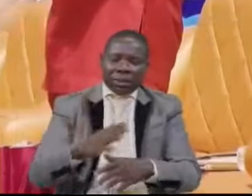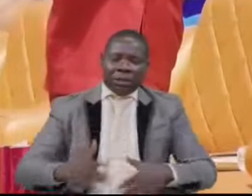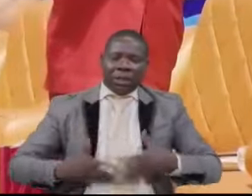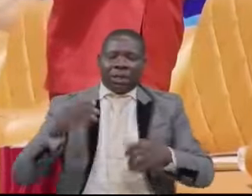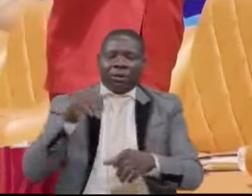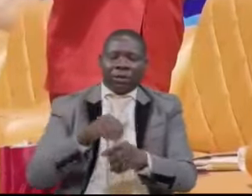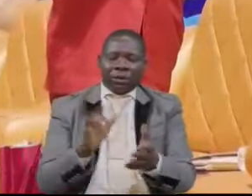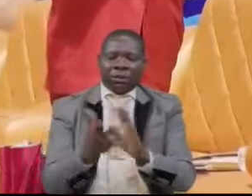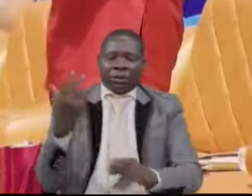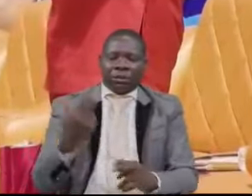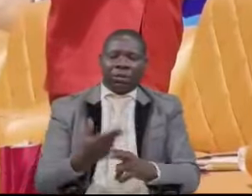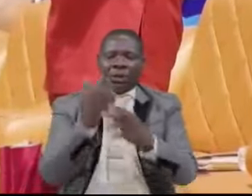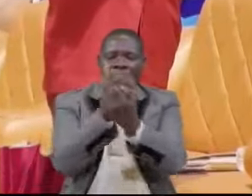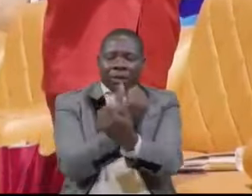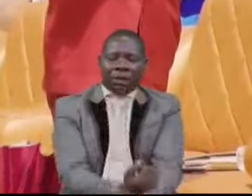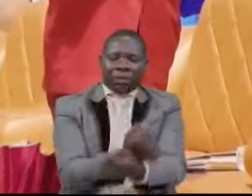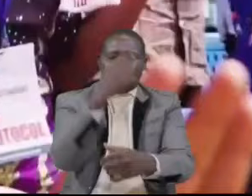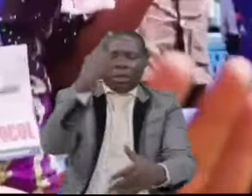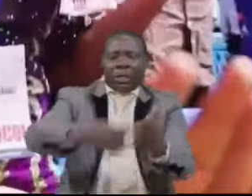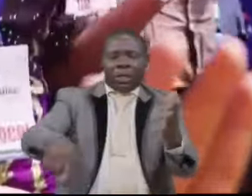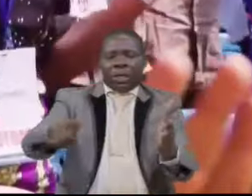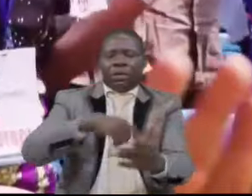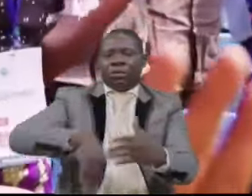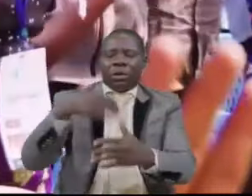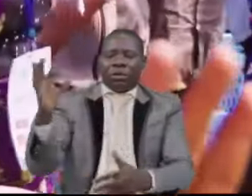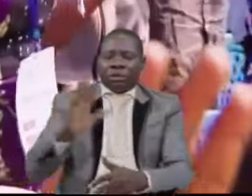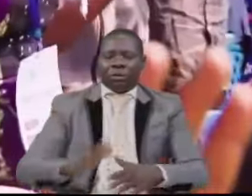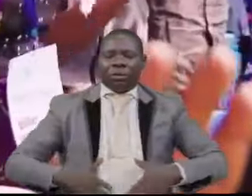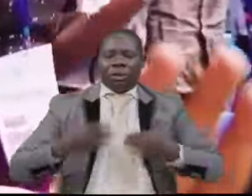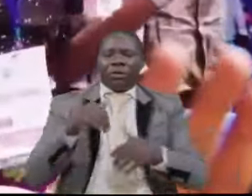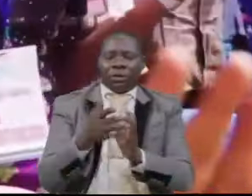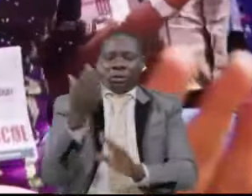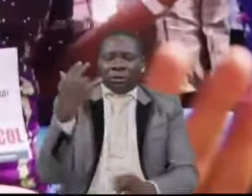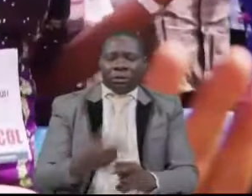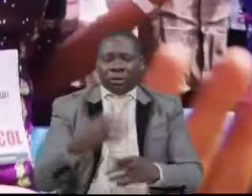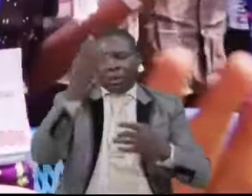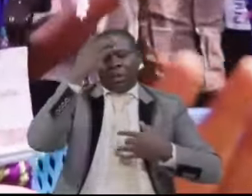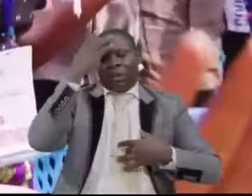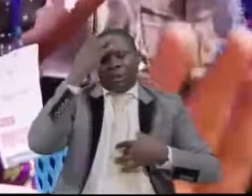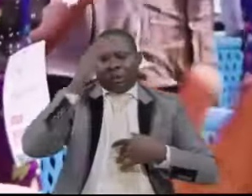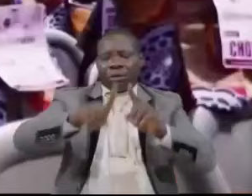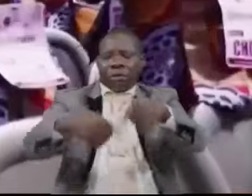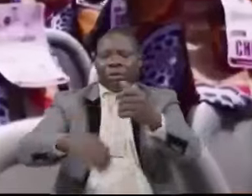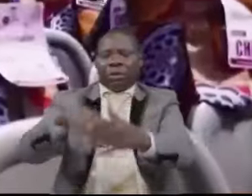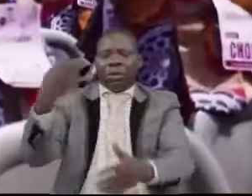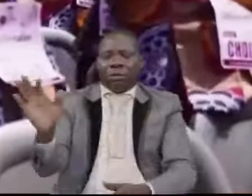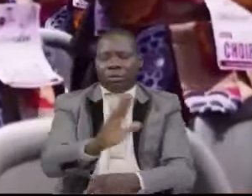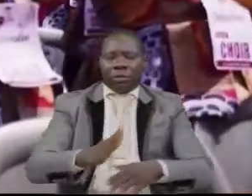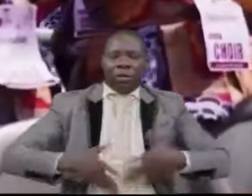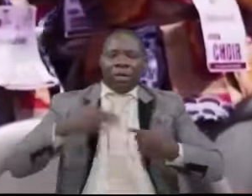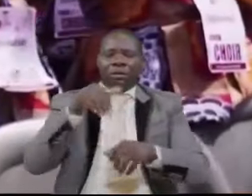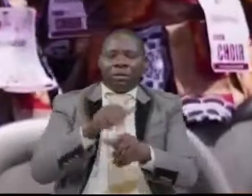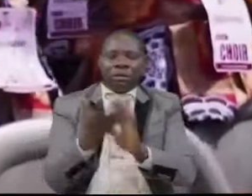Defeat cancelled out of your life. Sickness gone out of your life. Lord,